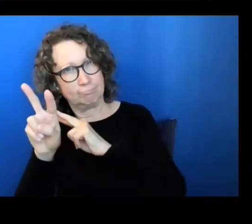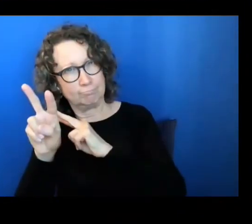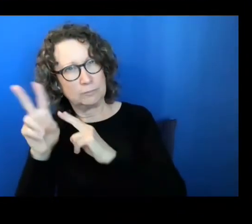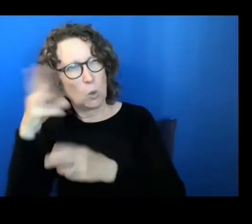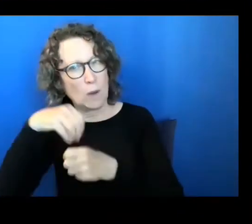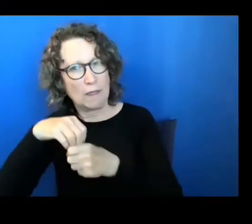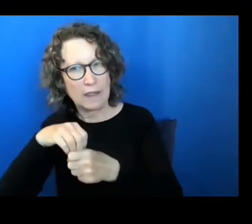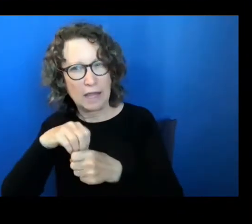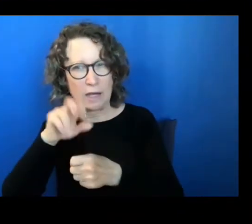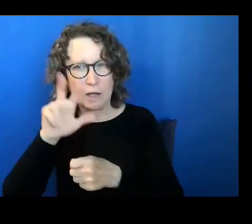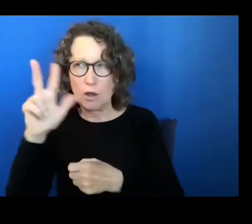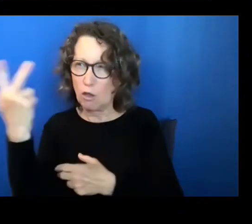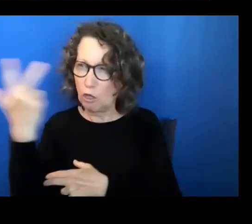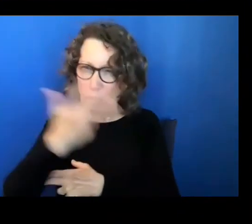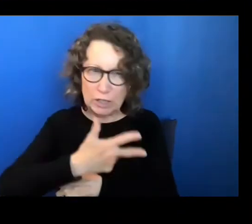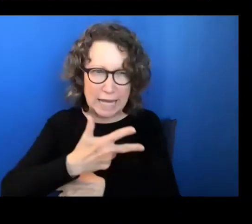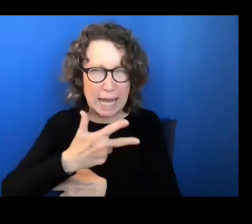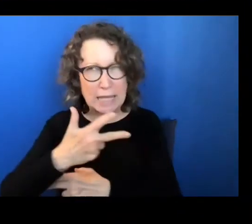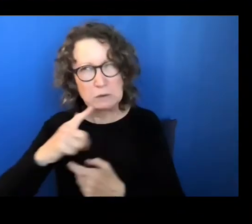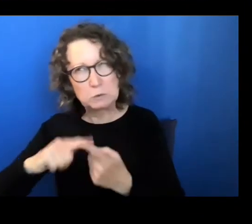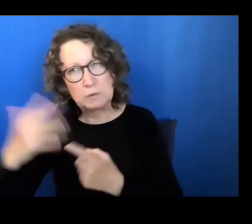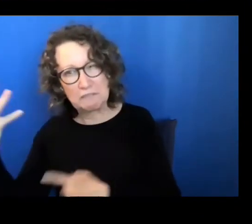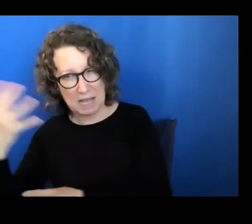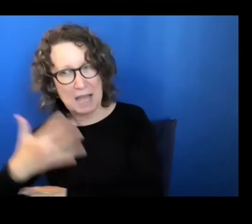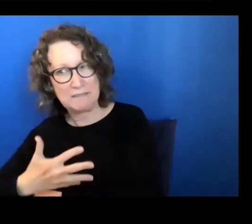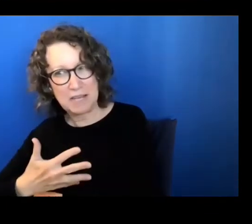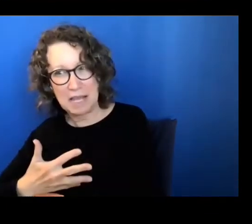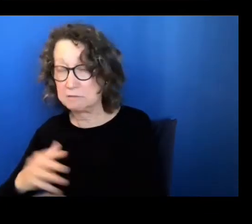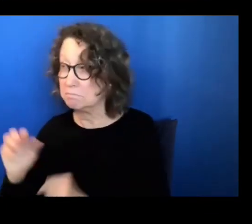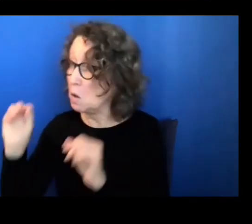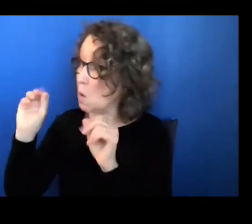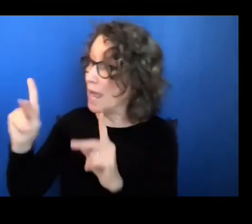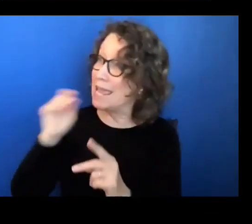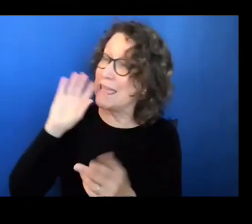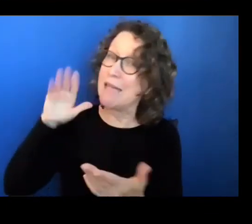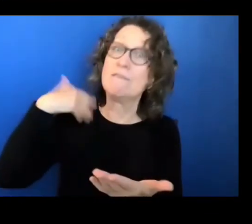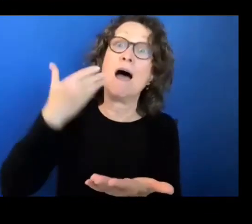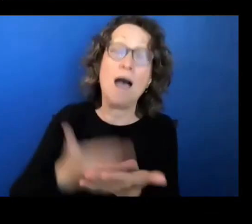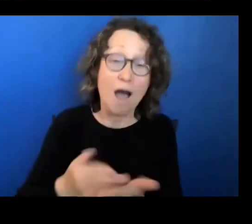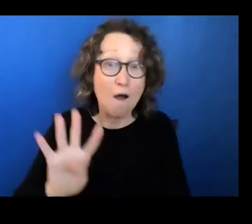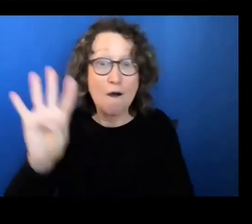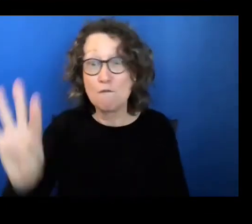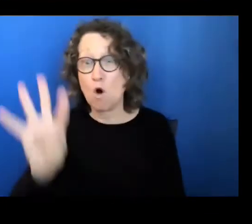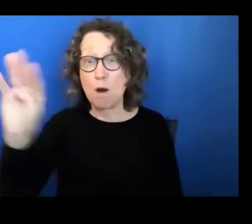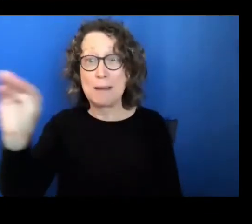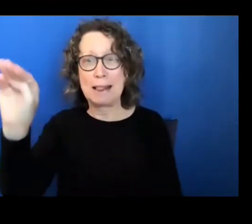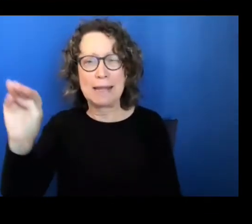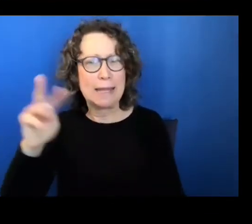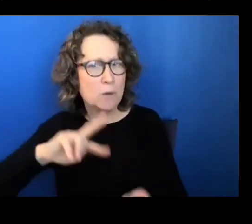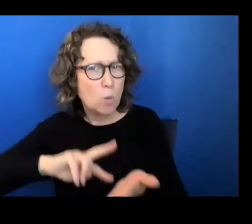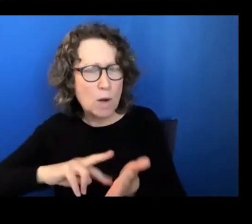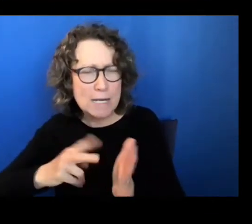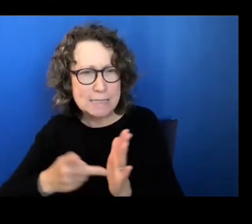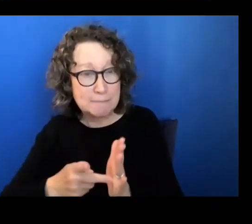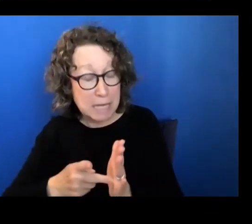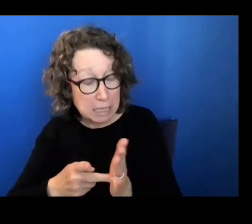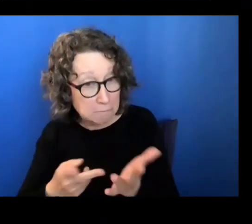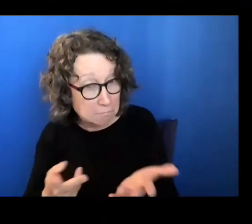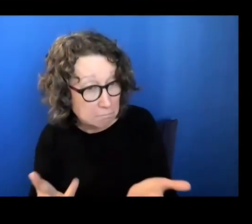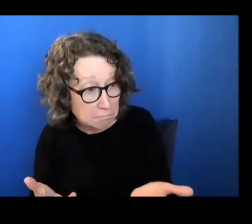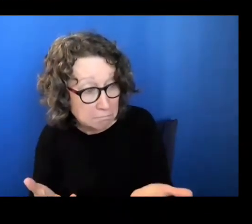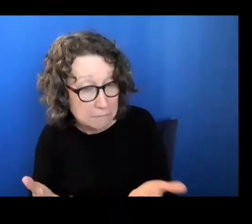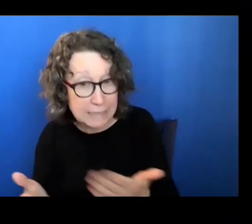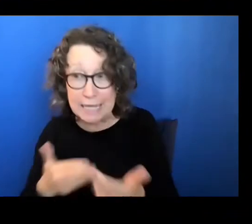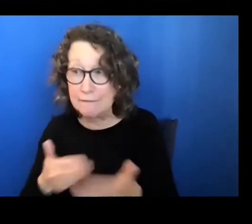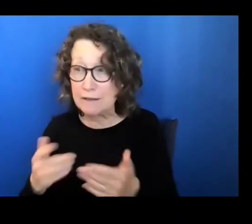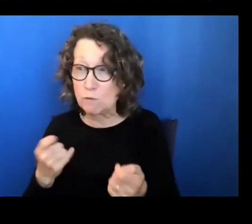within 3 to 5 days. Okay. Well, if we did, wouldn't that kind of really increase our chances, even if